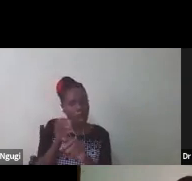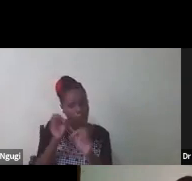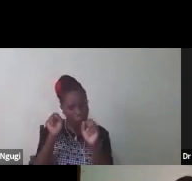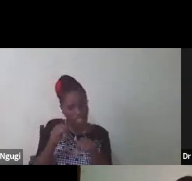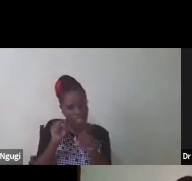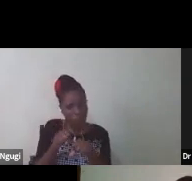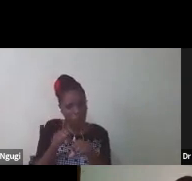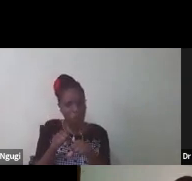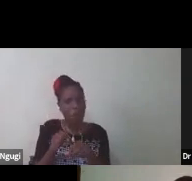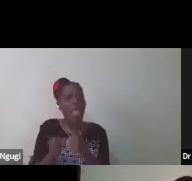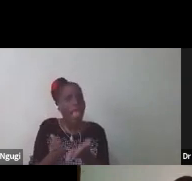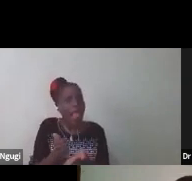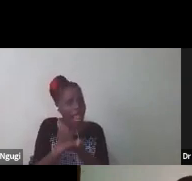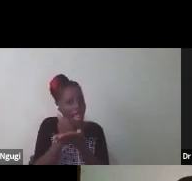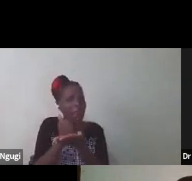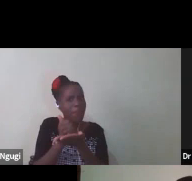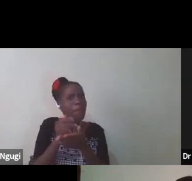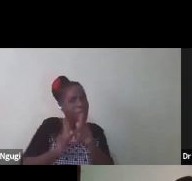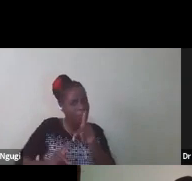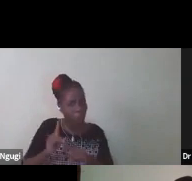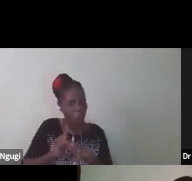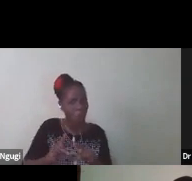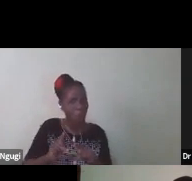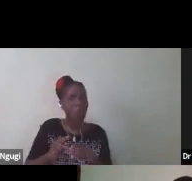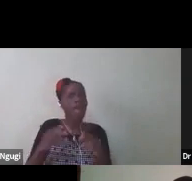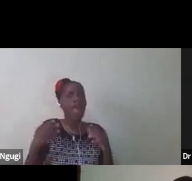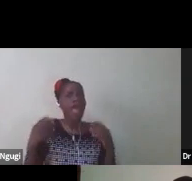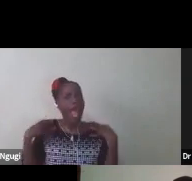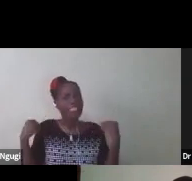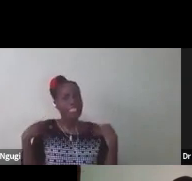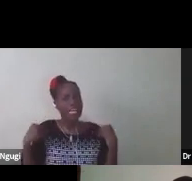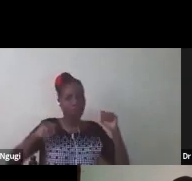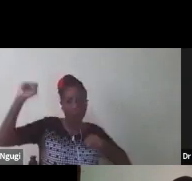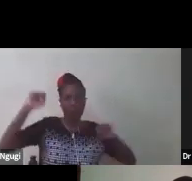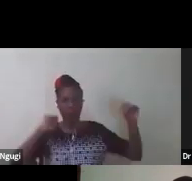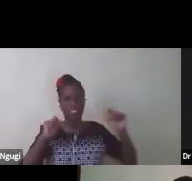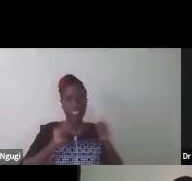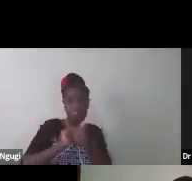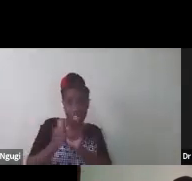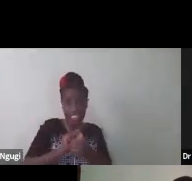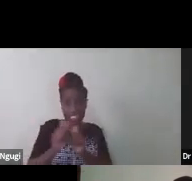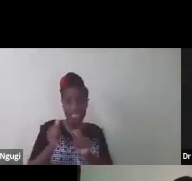reference to exercise therapy. I don't know if Dr. Osei has some thoughts on that.